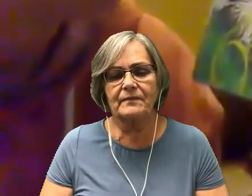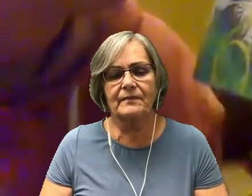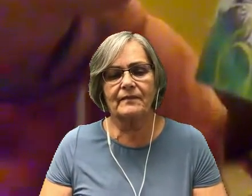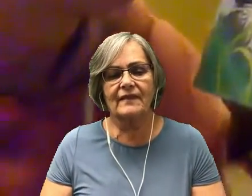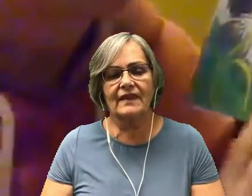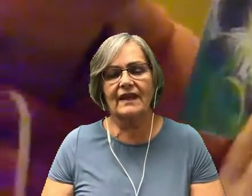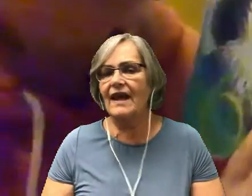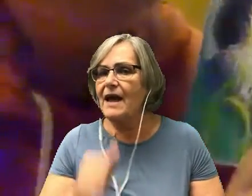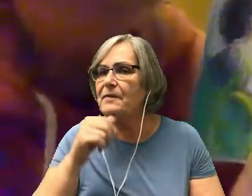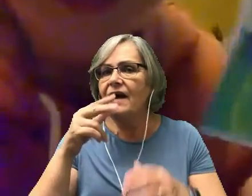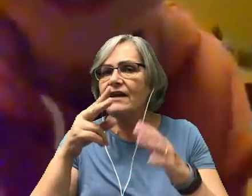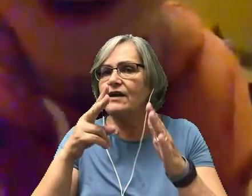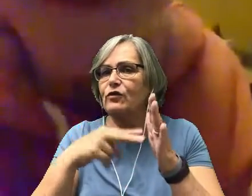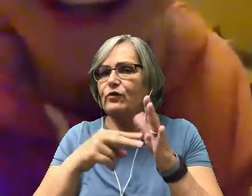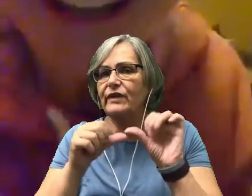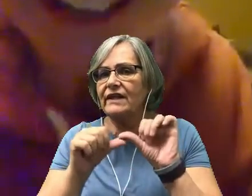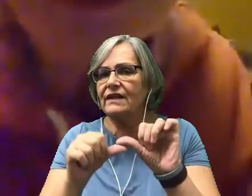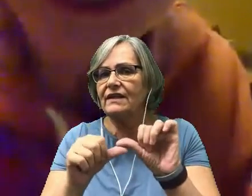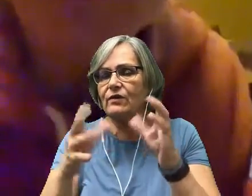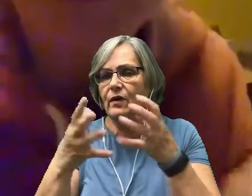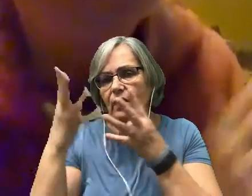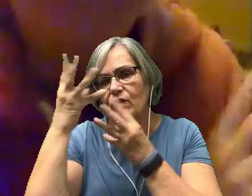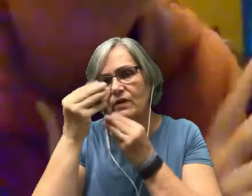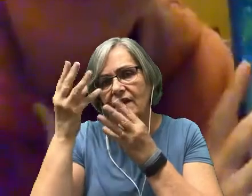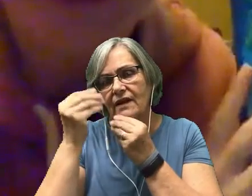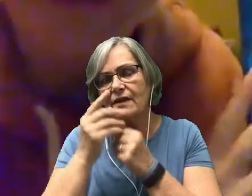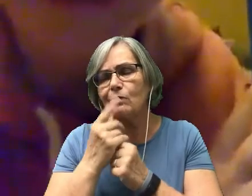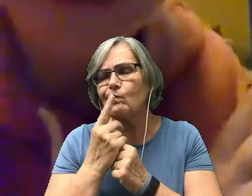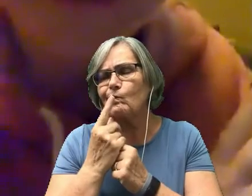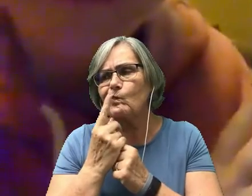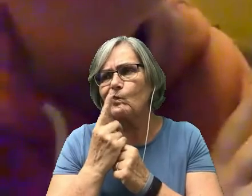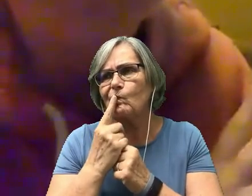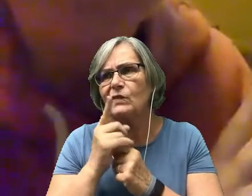name." So I'm not going to keep reading, but I want you to think.